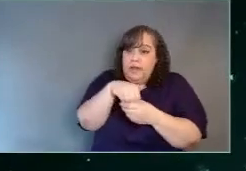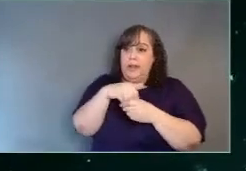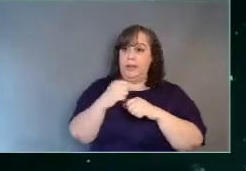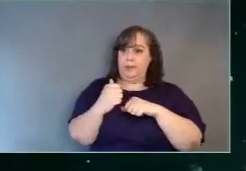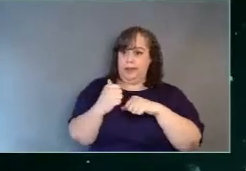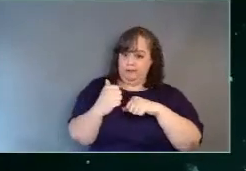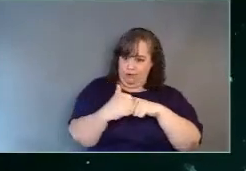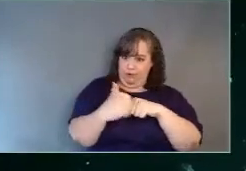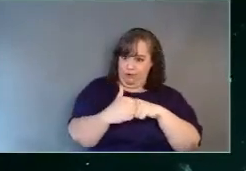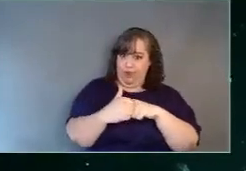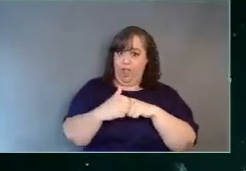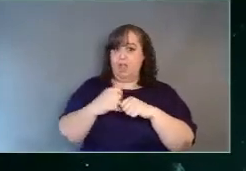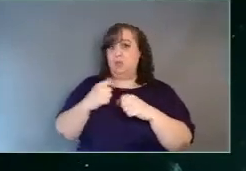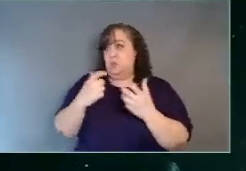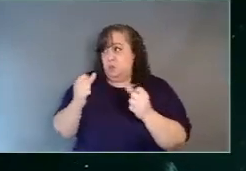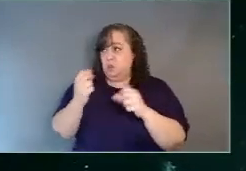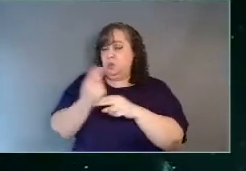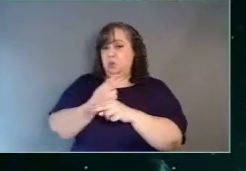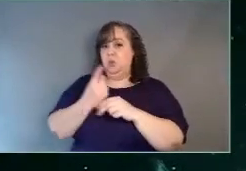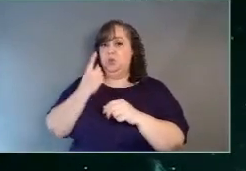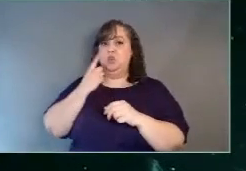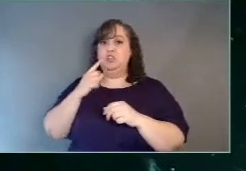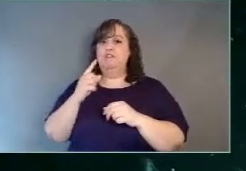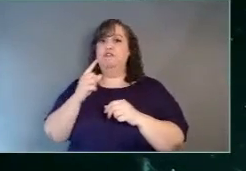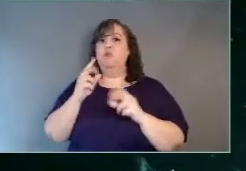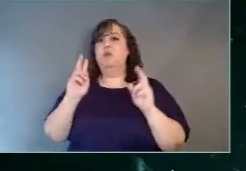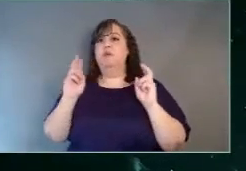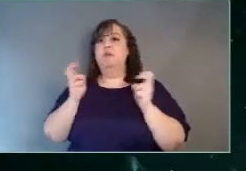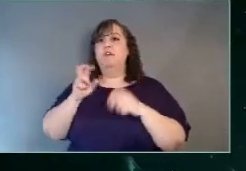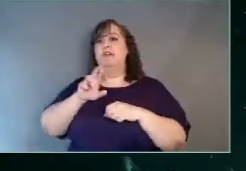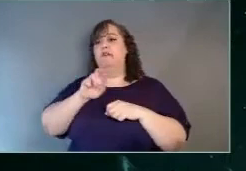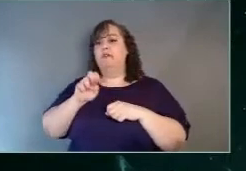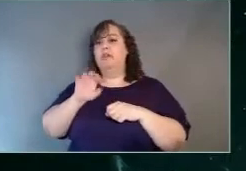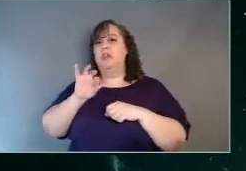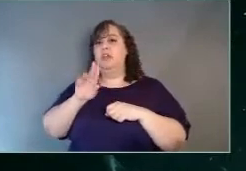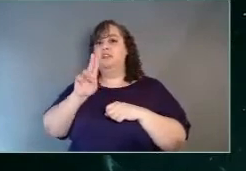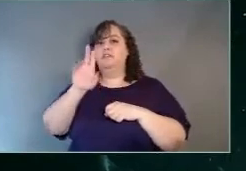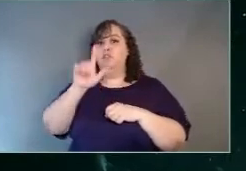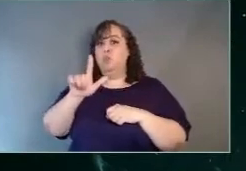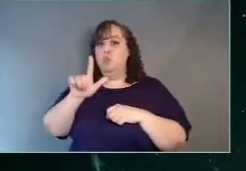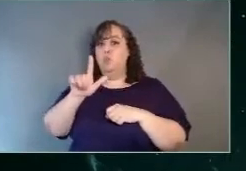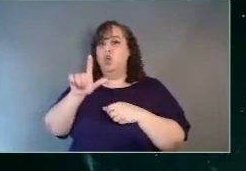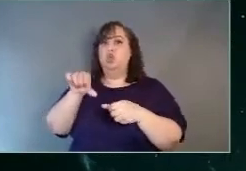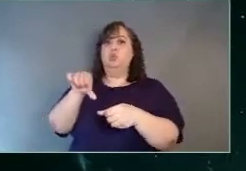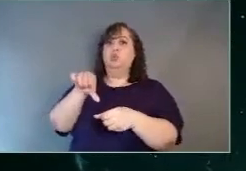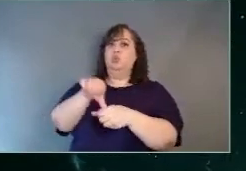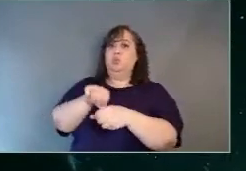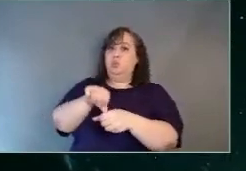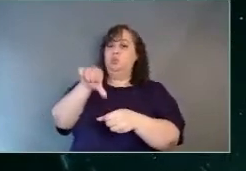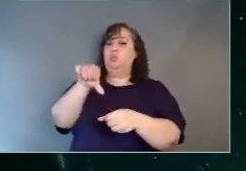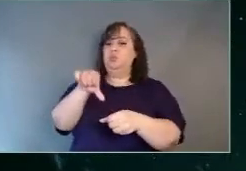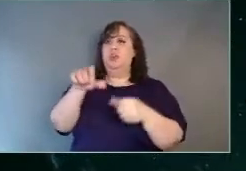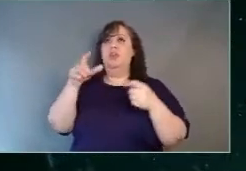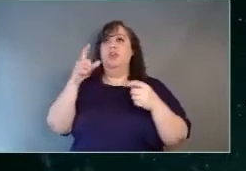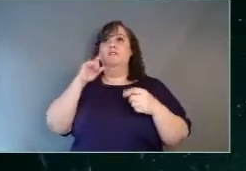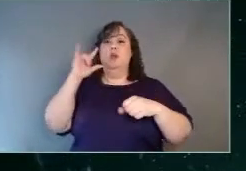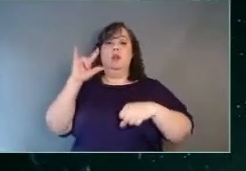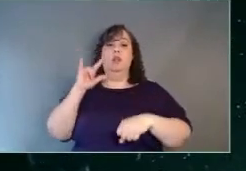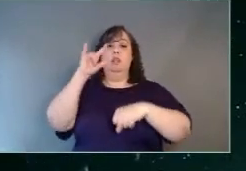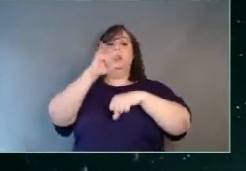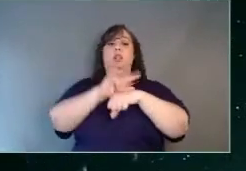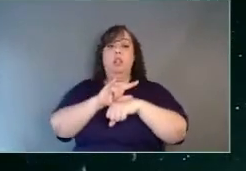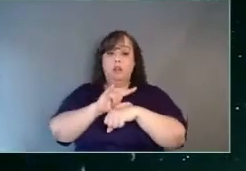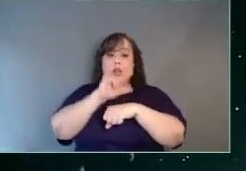You want to take that one, Tarek? Sure. So people talk a lot about what we call ISRU, or in